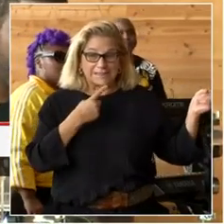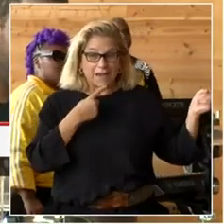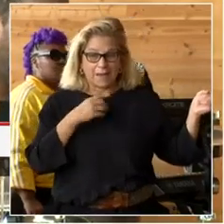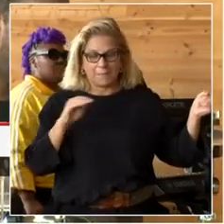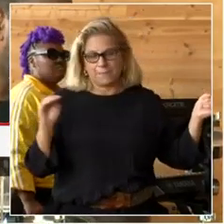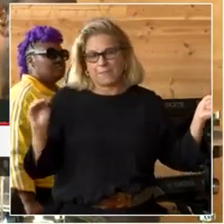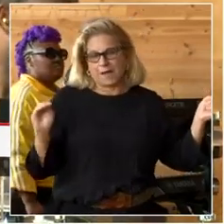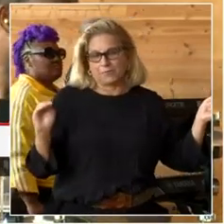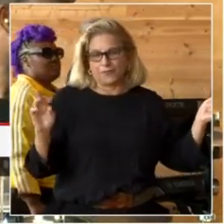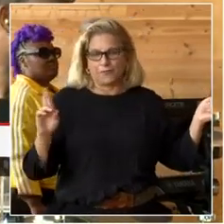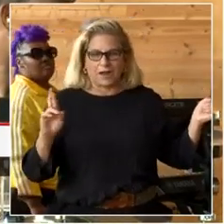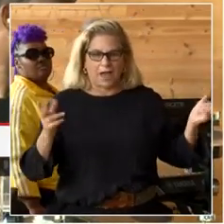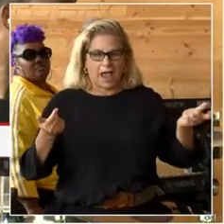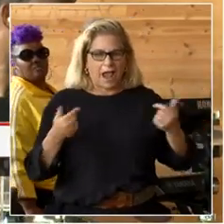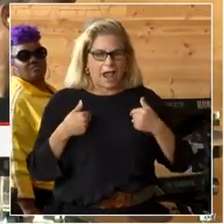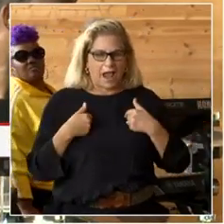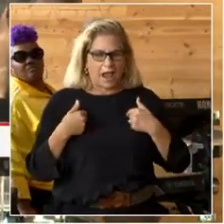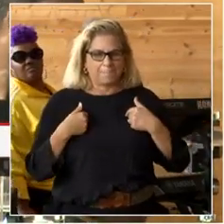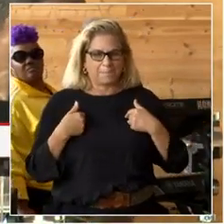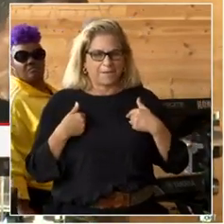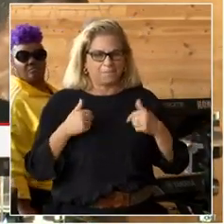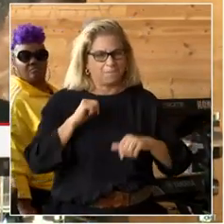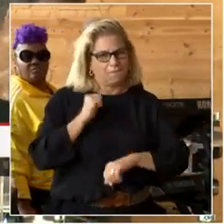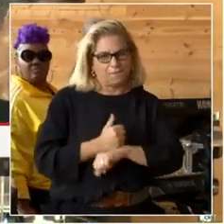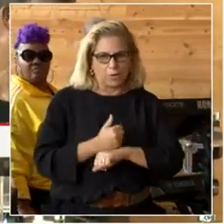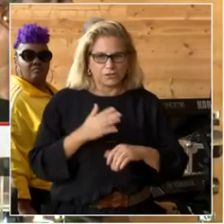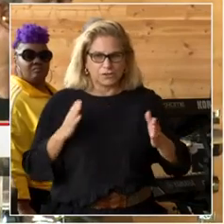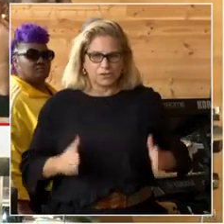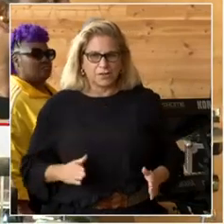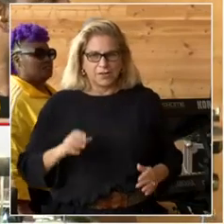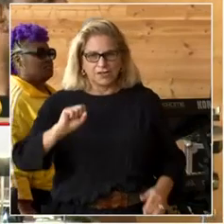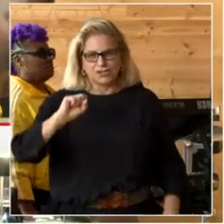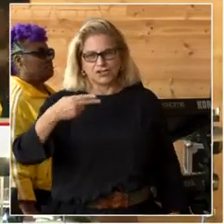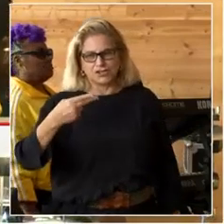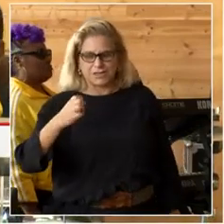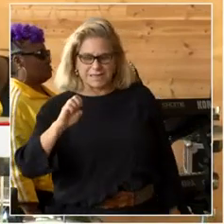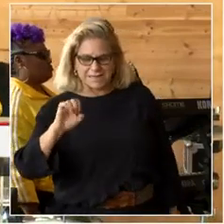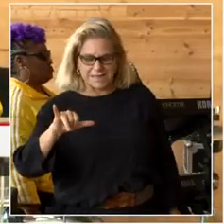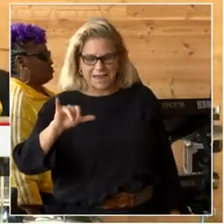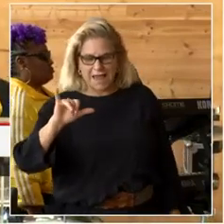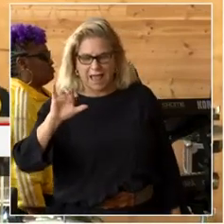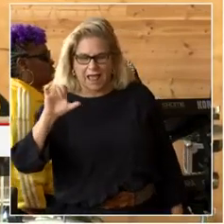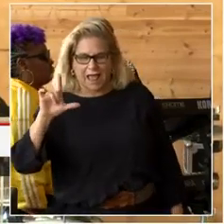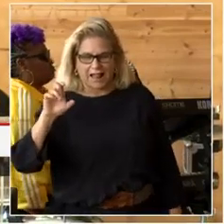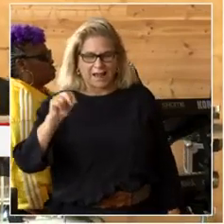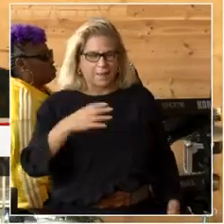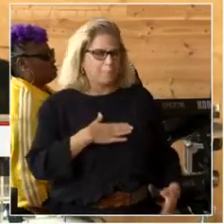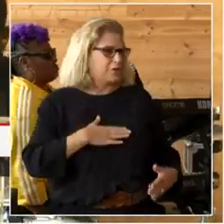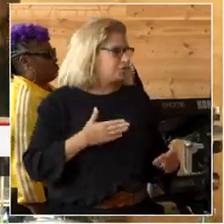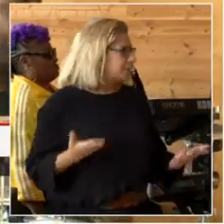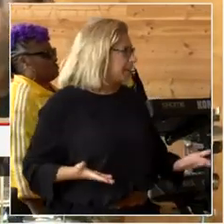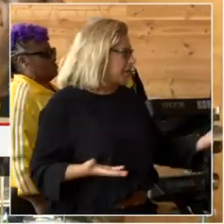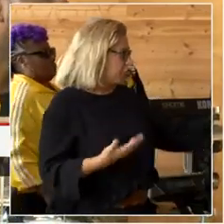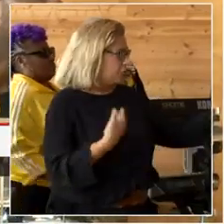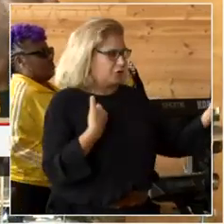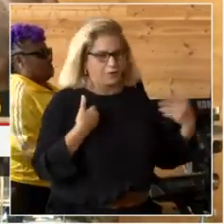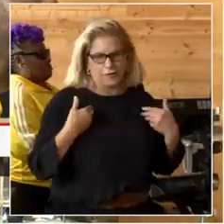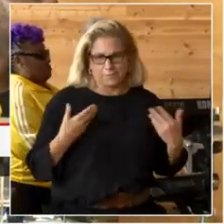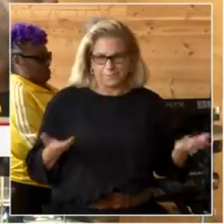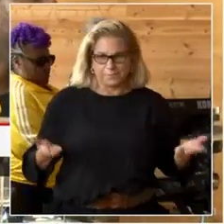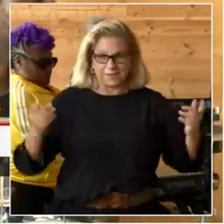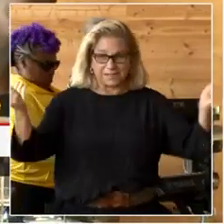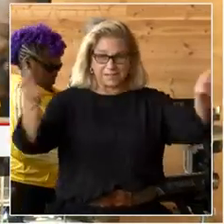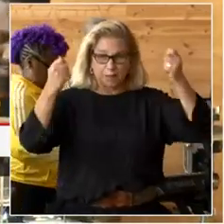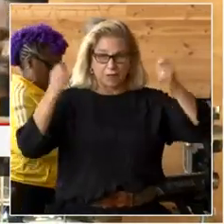Shea Yaleen and the Yaleen Beauty Makerspace. It is my pleasure to be here with you today to celebrate the 9th